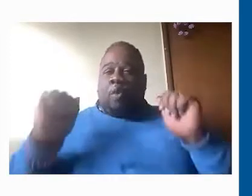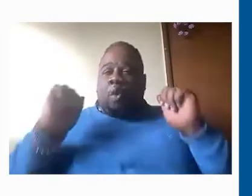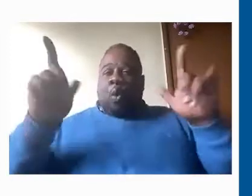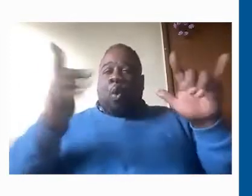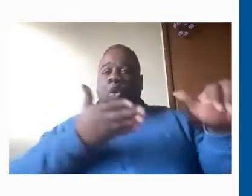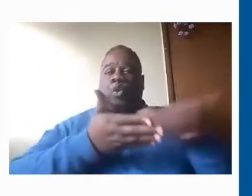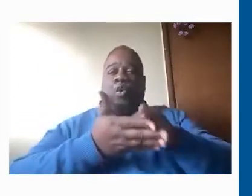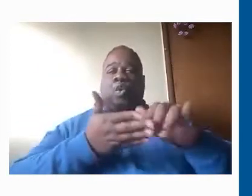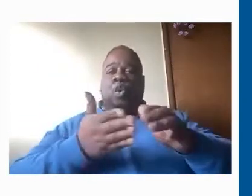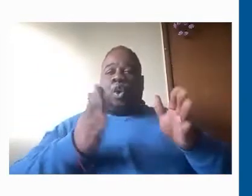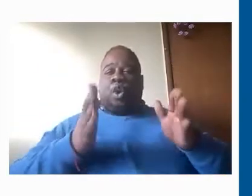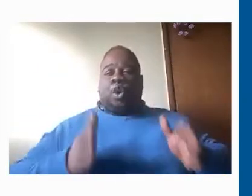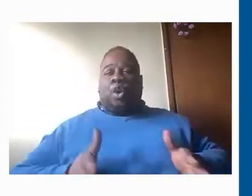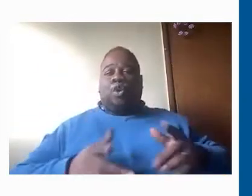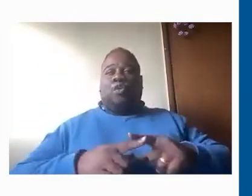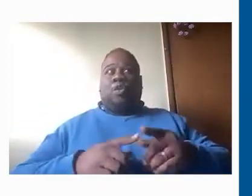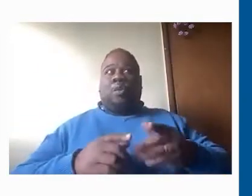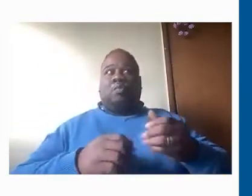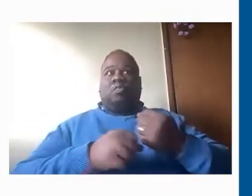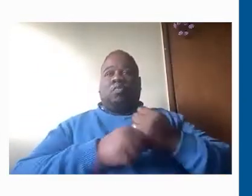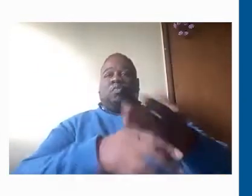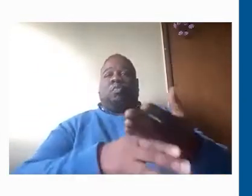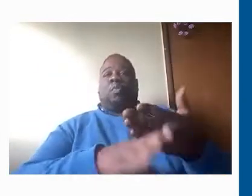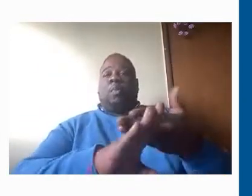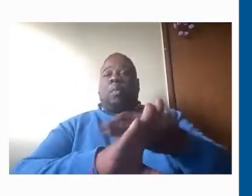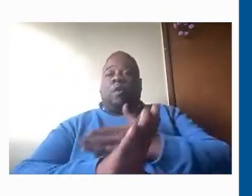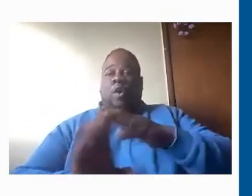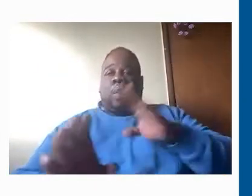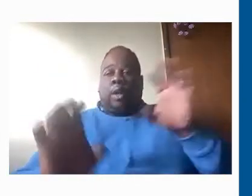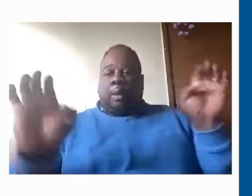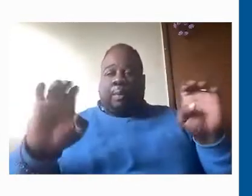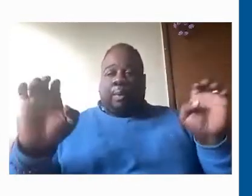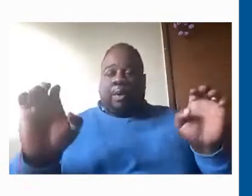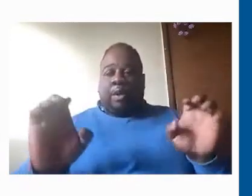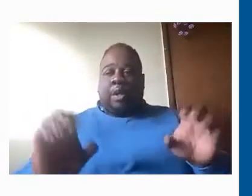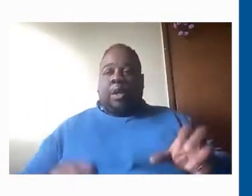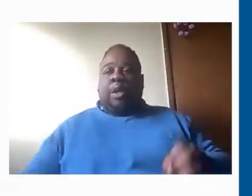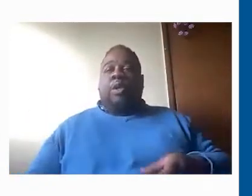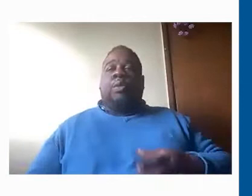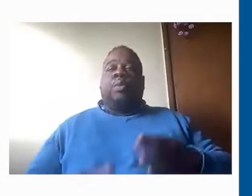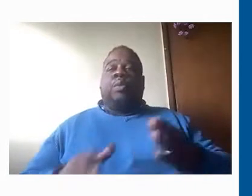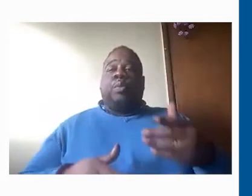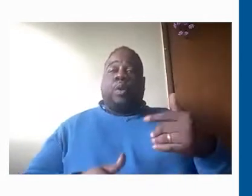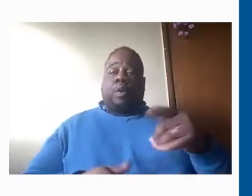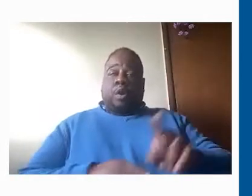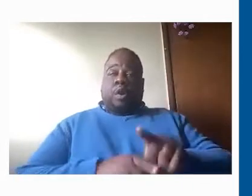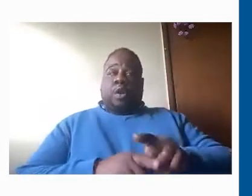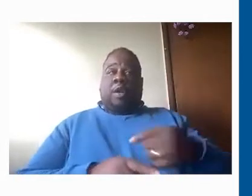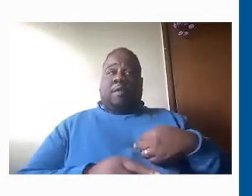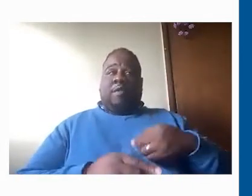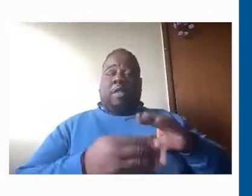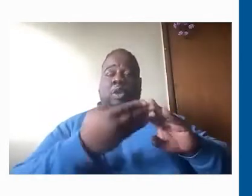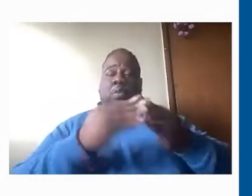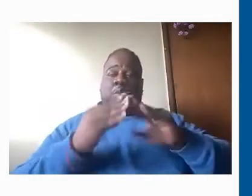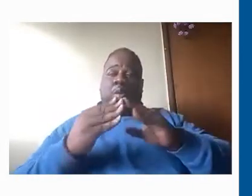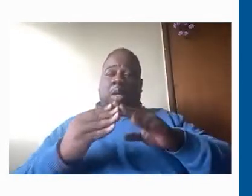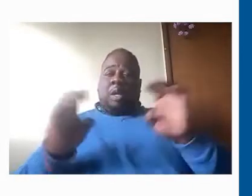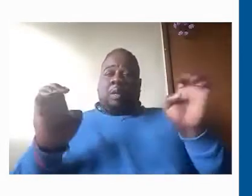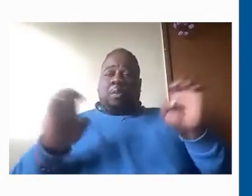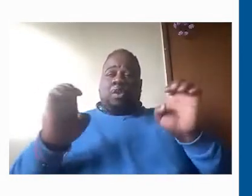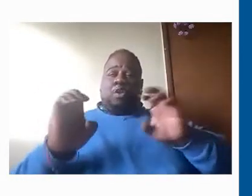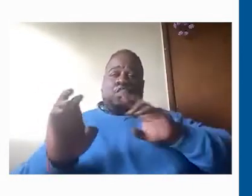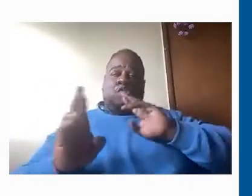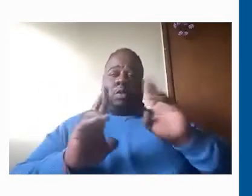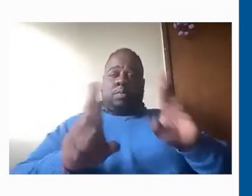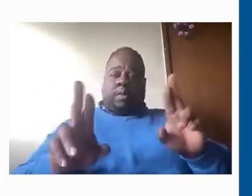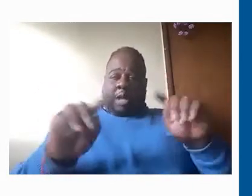of an emergency. We have other programs. We have the CERT program that stands for Community Emergency Response Team. And that is